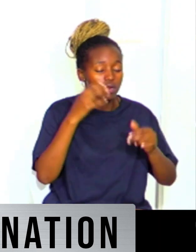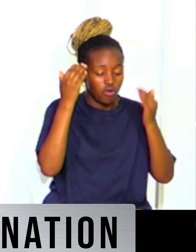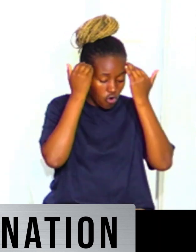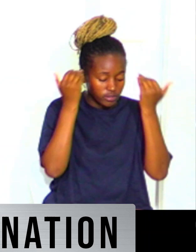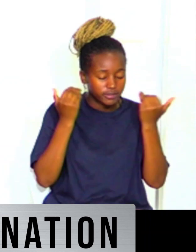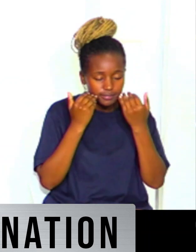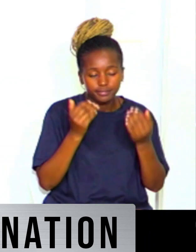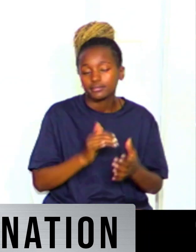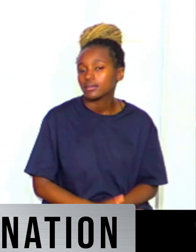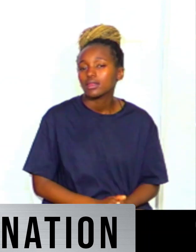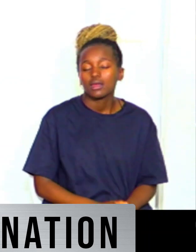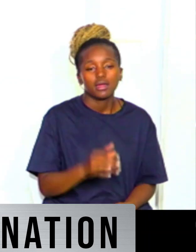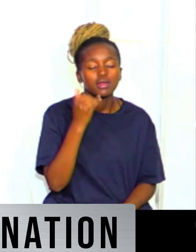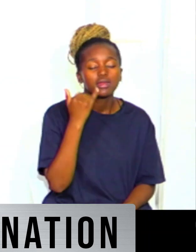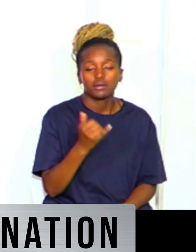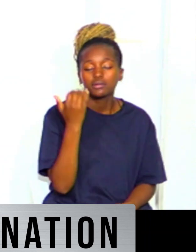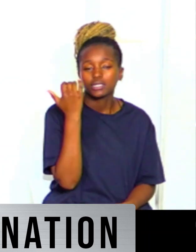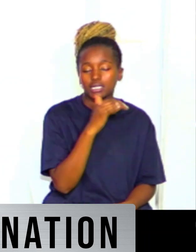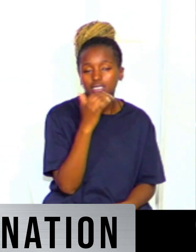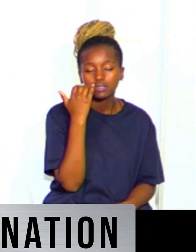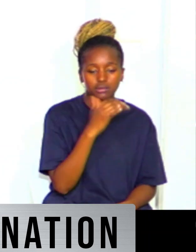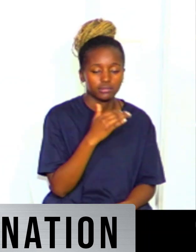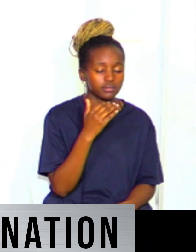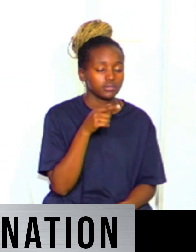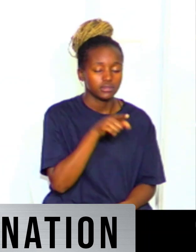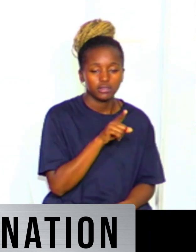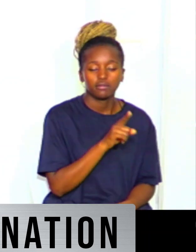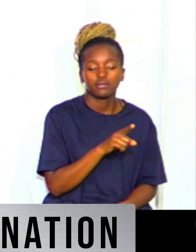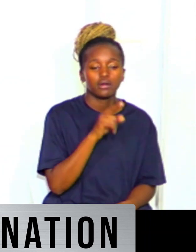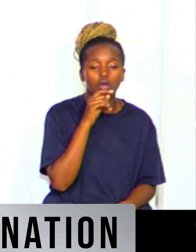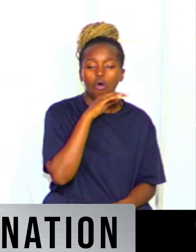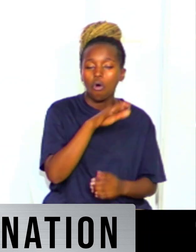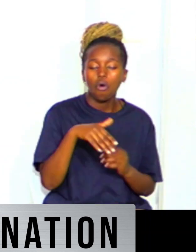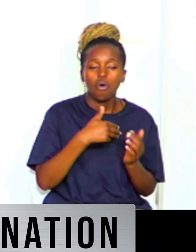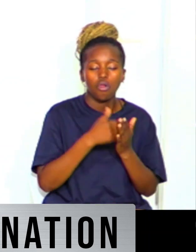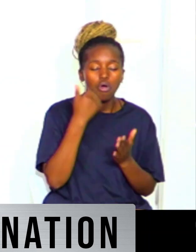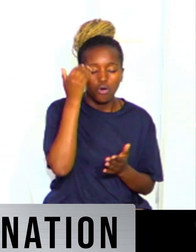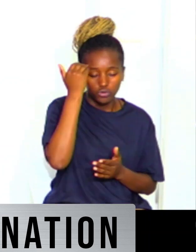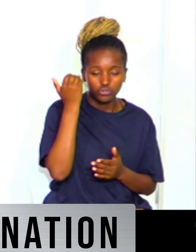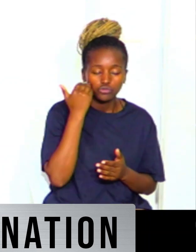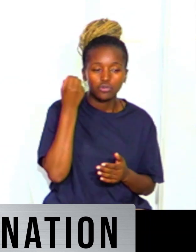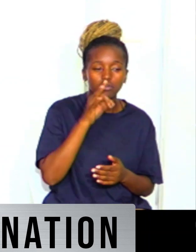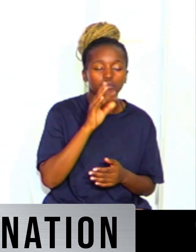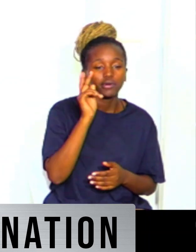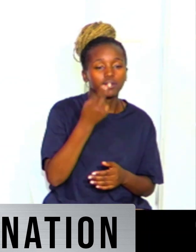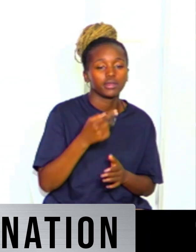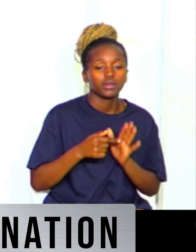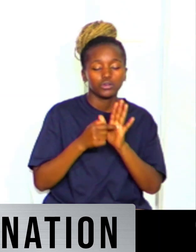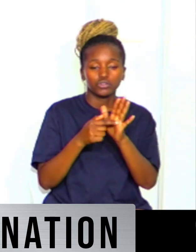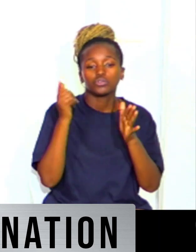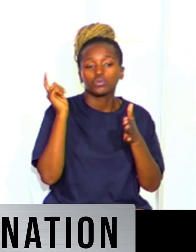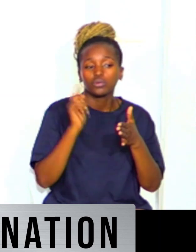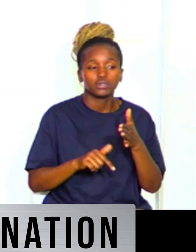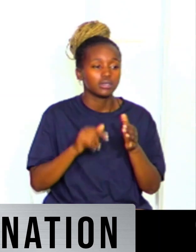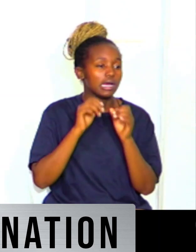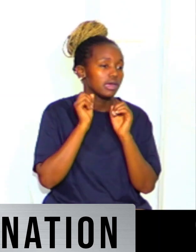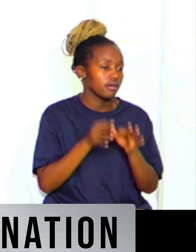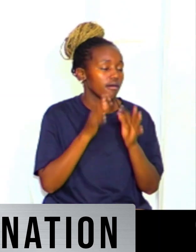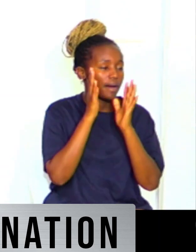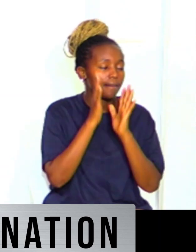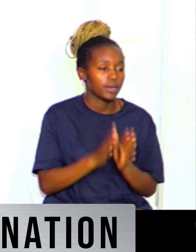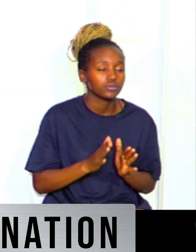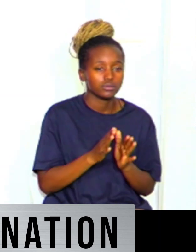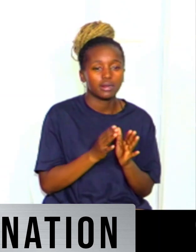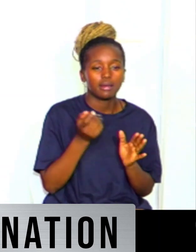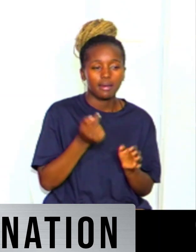Gachagua, as we stand right now, any constitution yetu ya Kenya says that anytime someone is impeached, remember what happened to